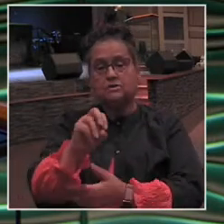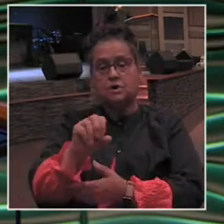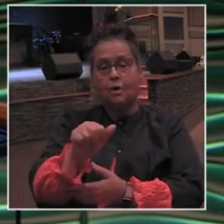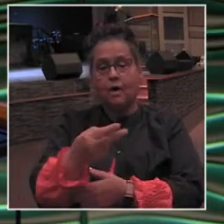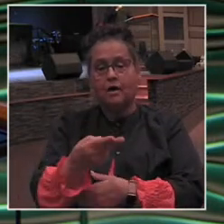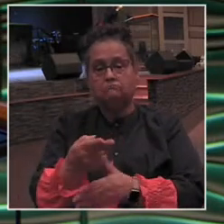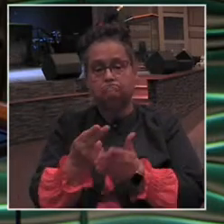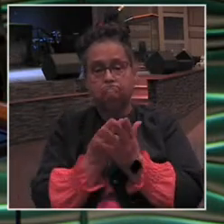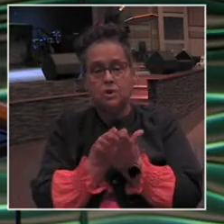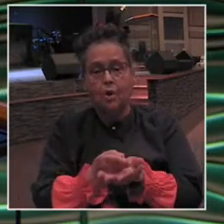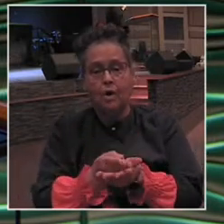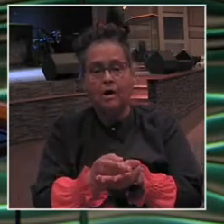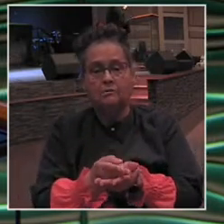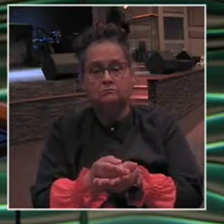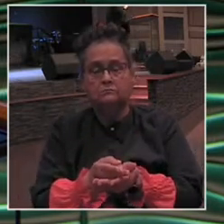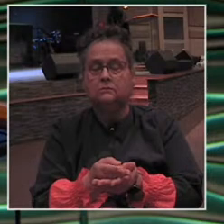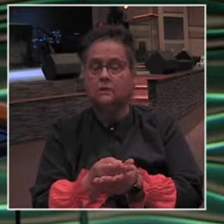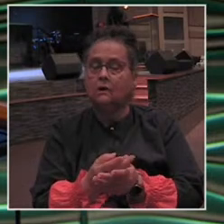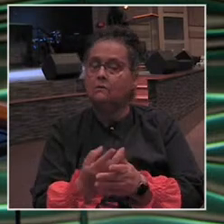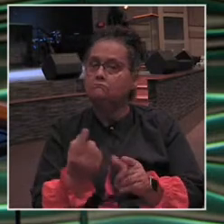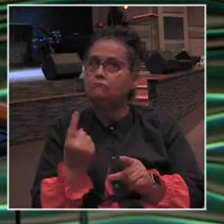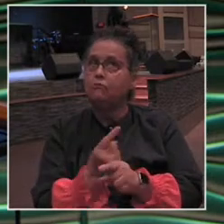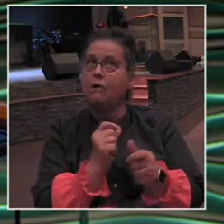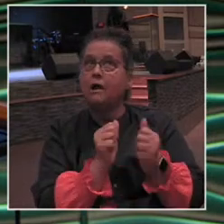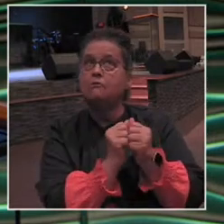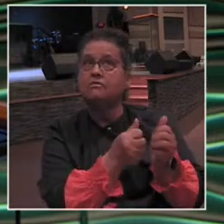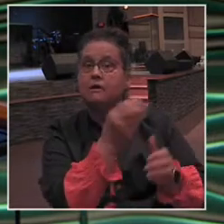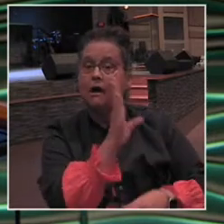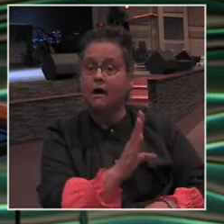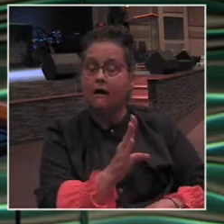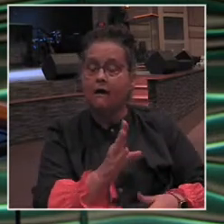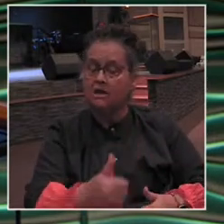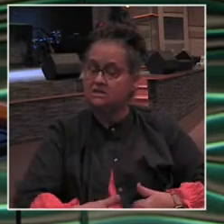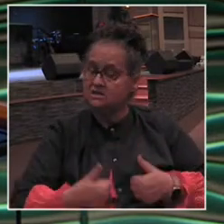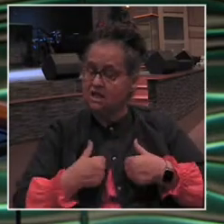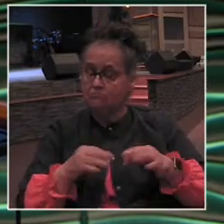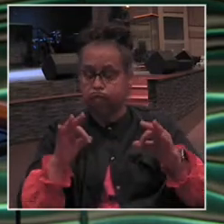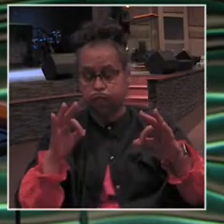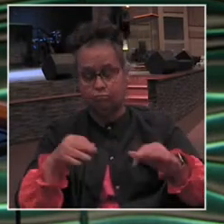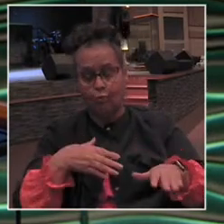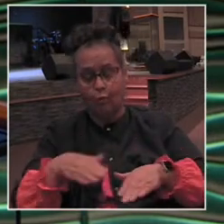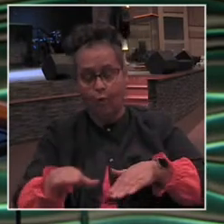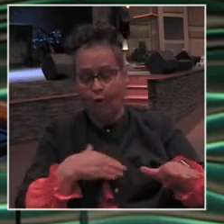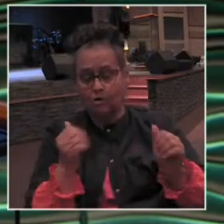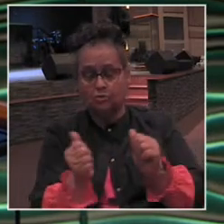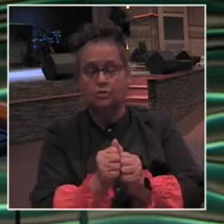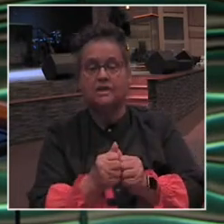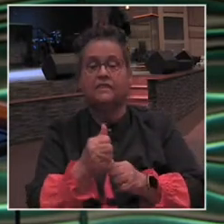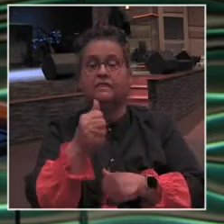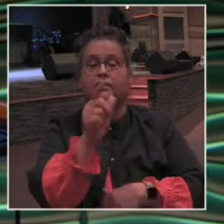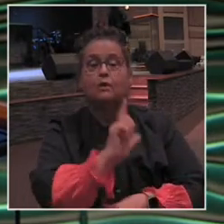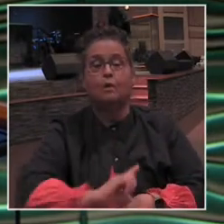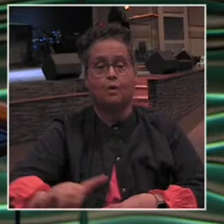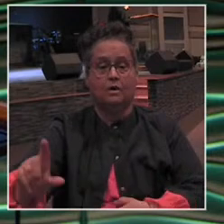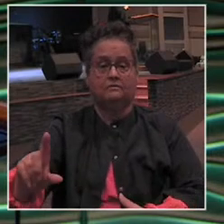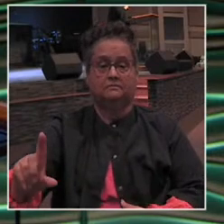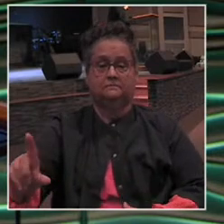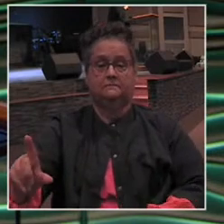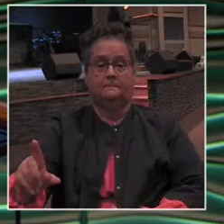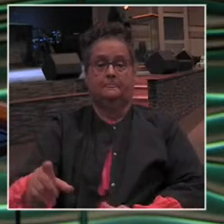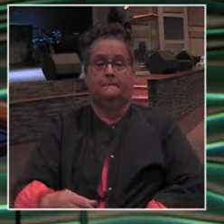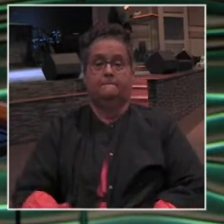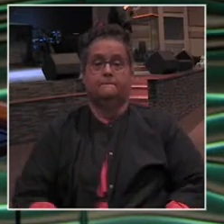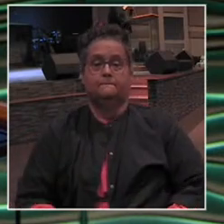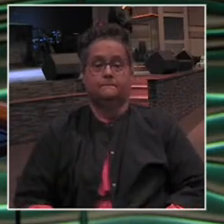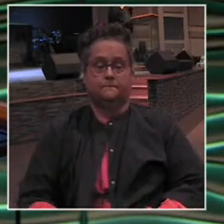eye. Noah was a righteous man, one who lived blameless and one who walked with the Lord. Then